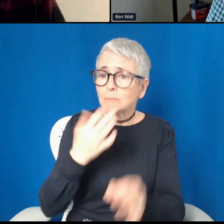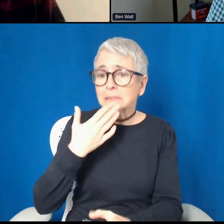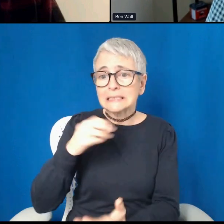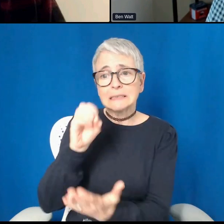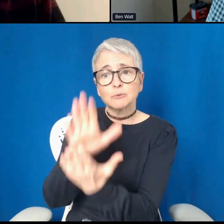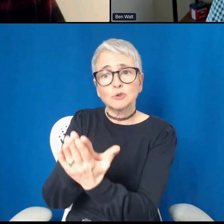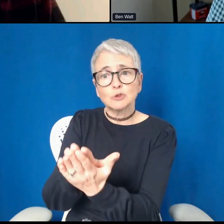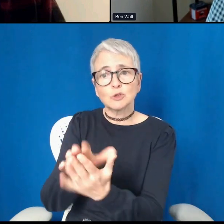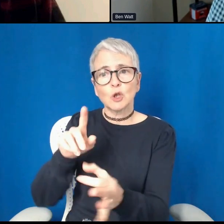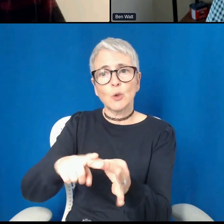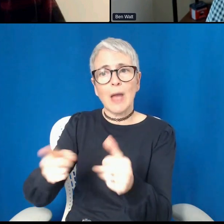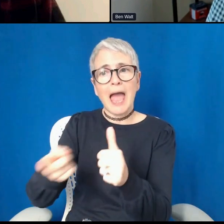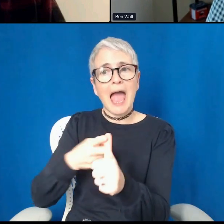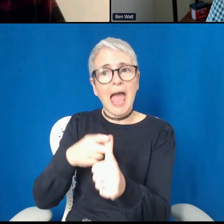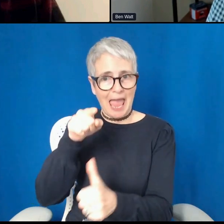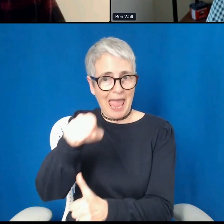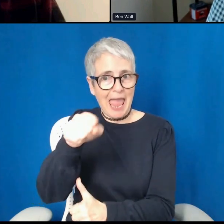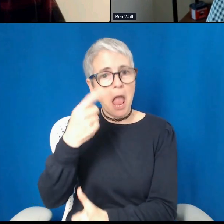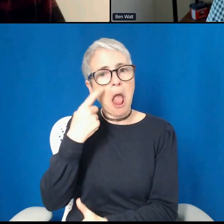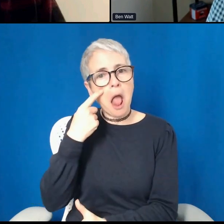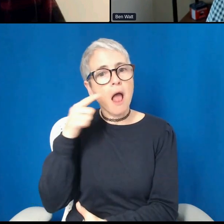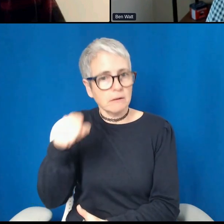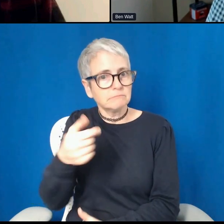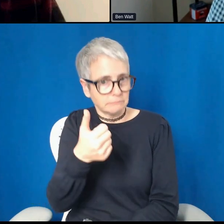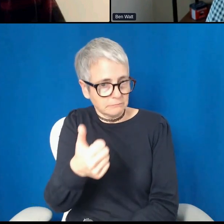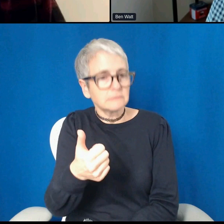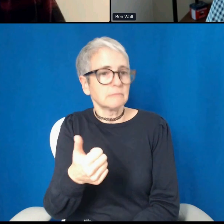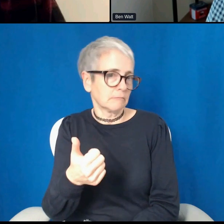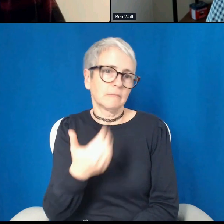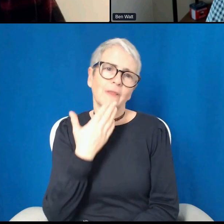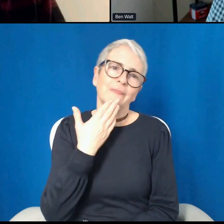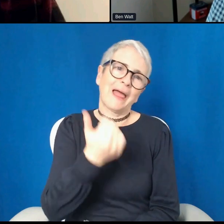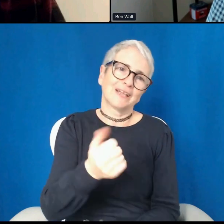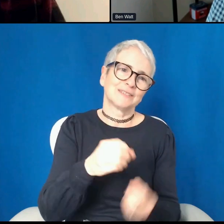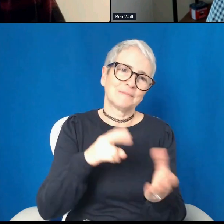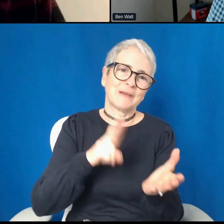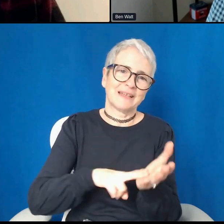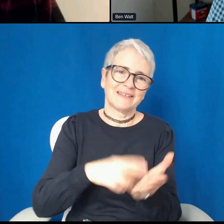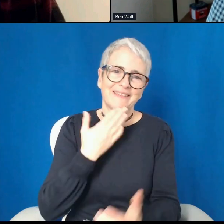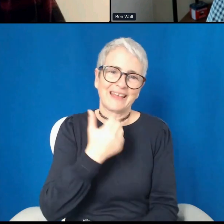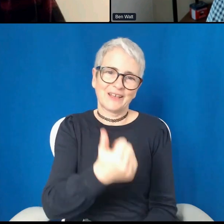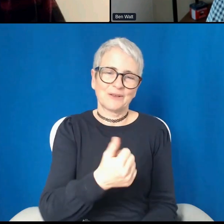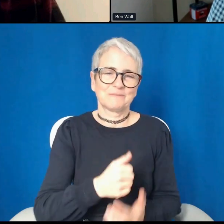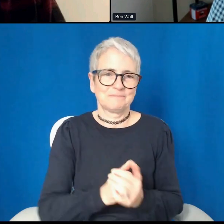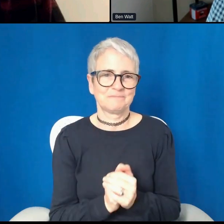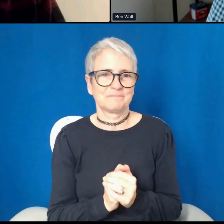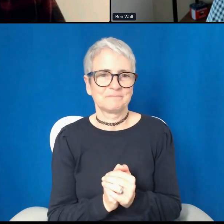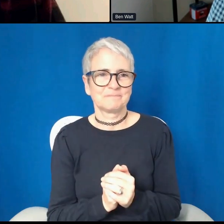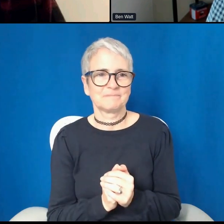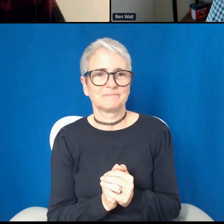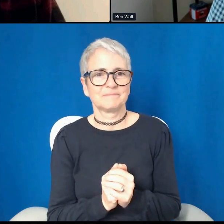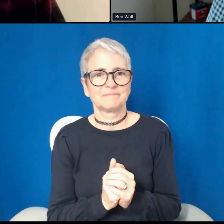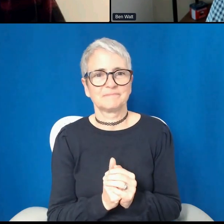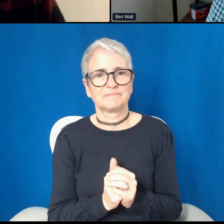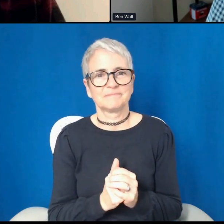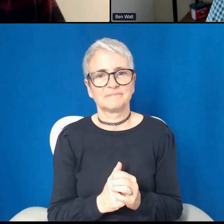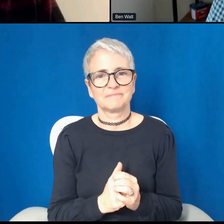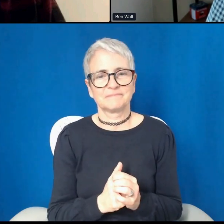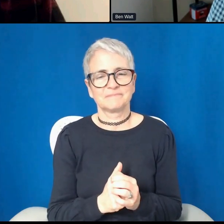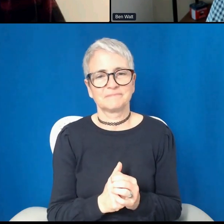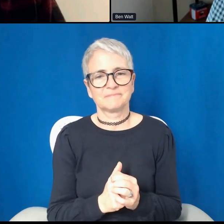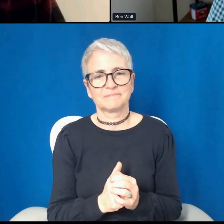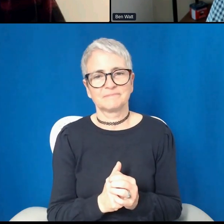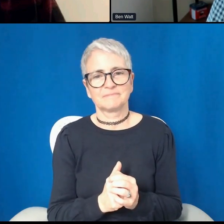them in the Q&A. And again, I just want to extend my thanks on behalf of AbilityNet, Ben, for you coming online and doing that